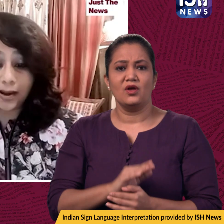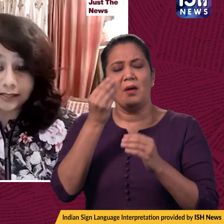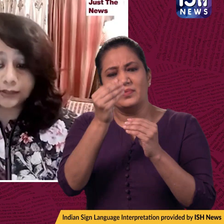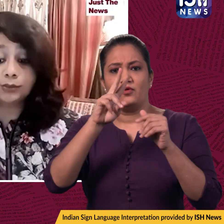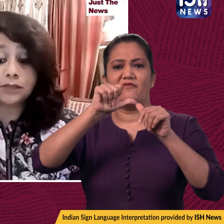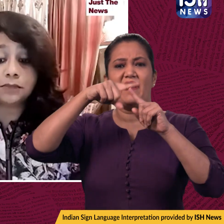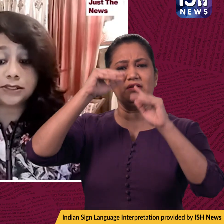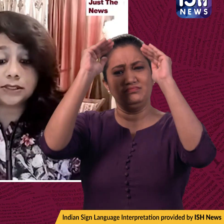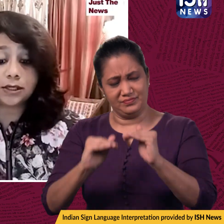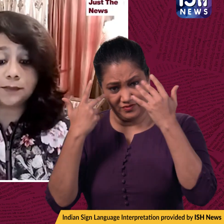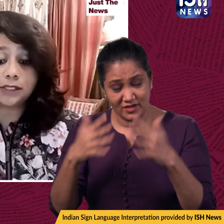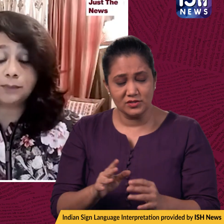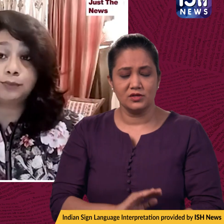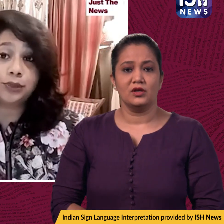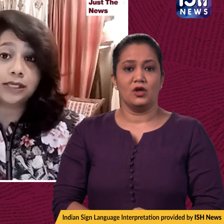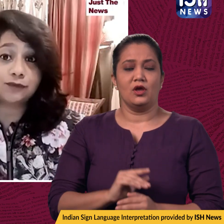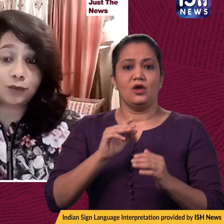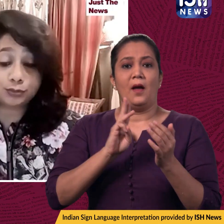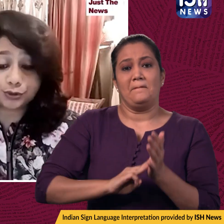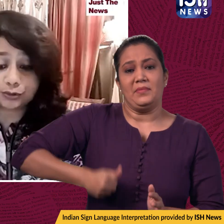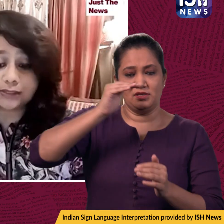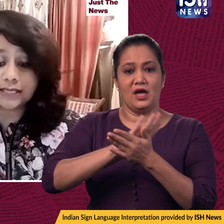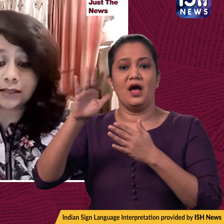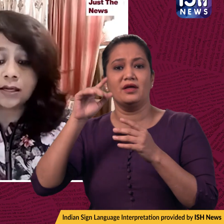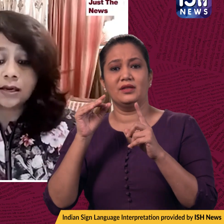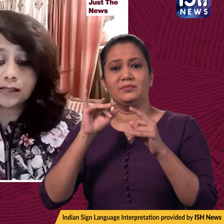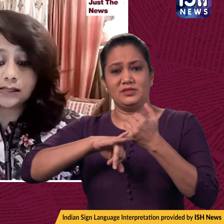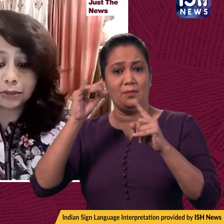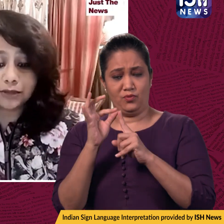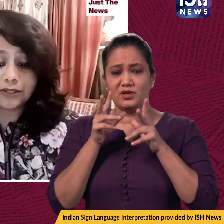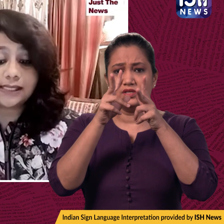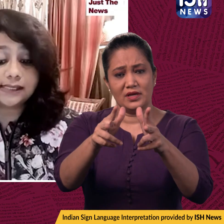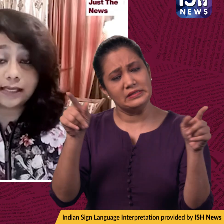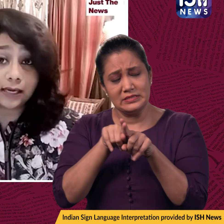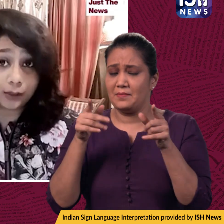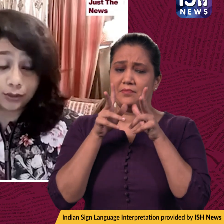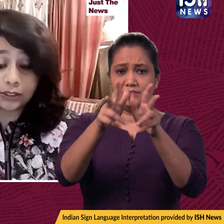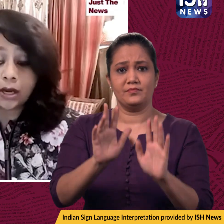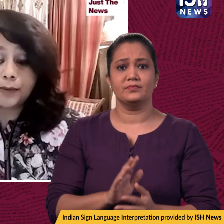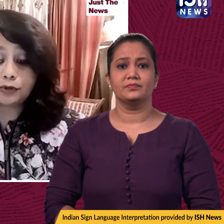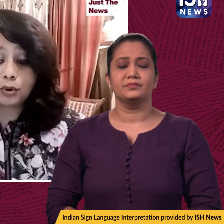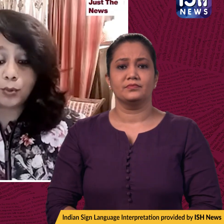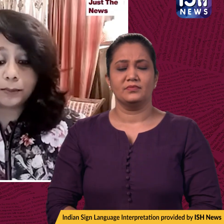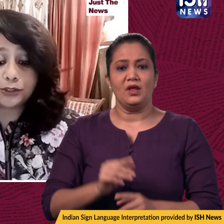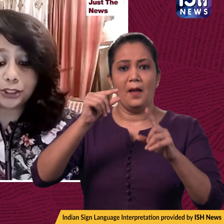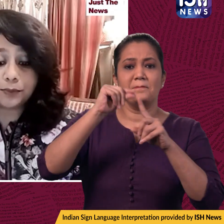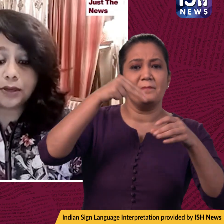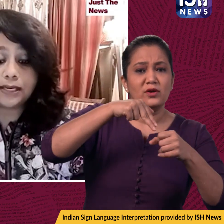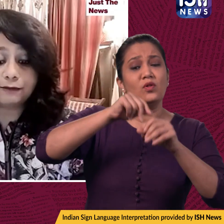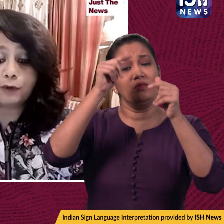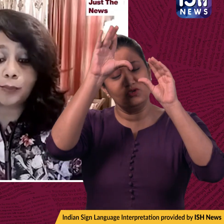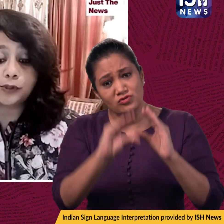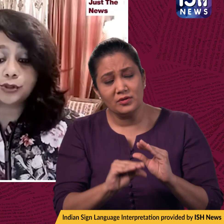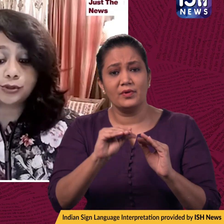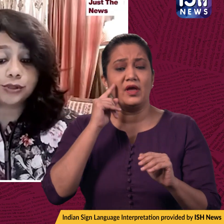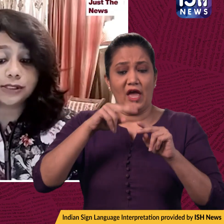cut VAT, Union Minister Hardeep Singh Puri has followed suit and said a similar thing. He said, and I quote, "Petrol will be cheaper